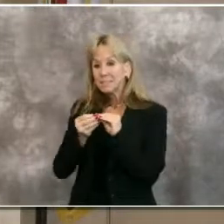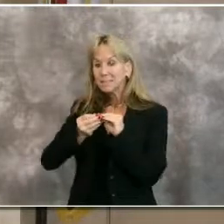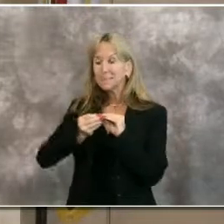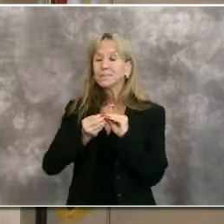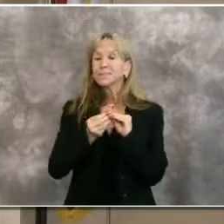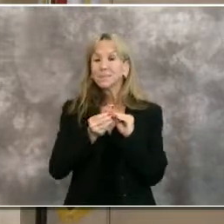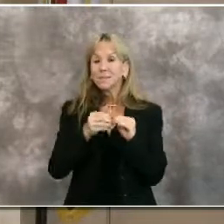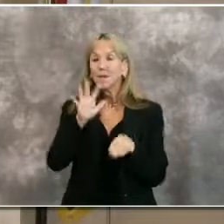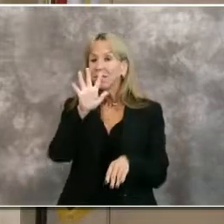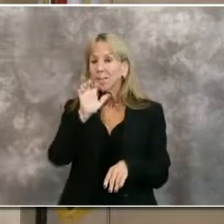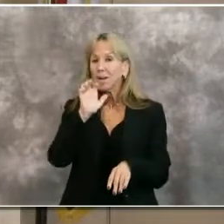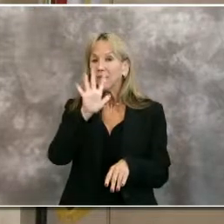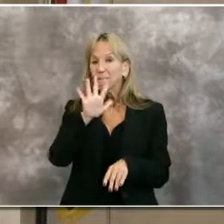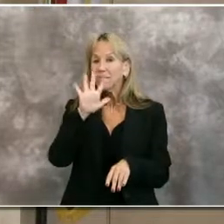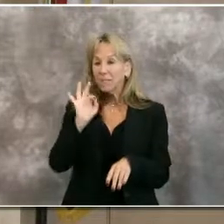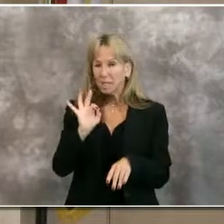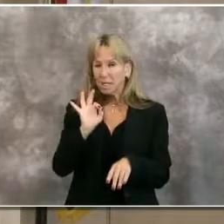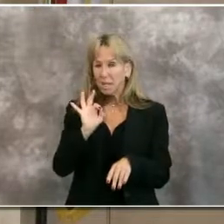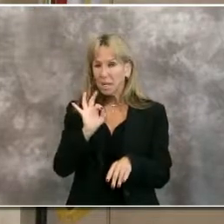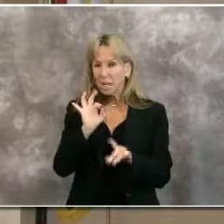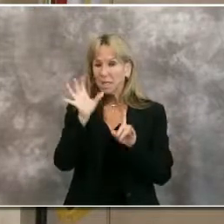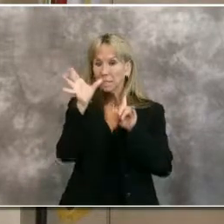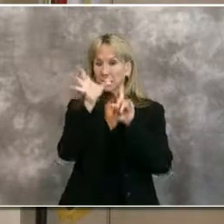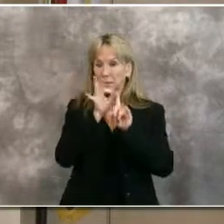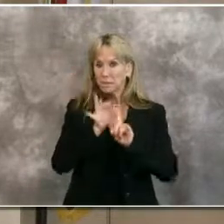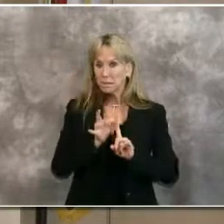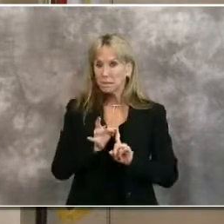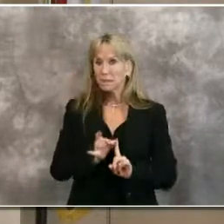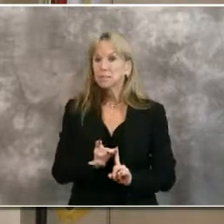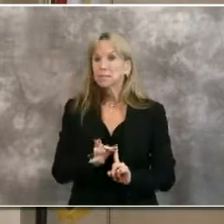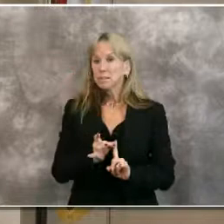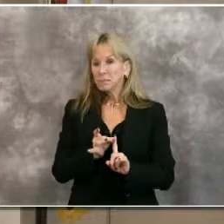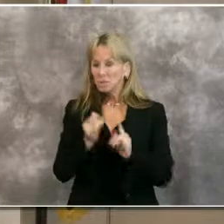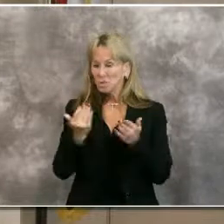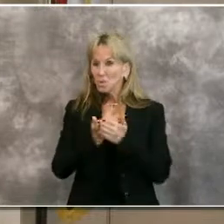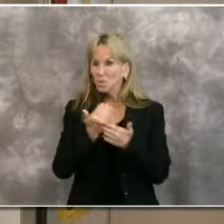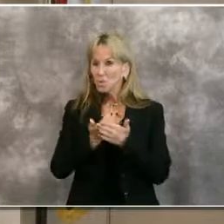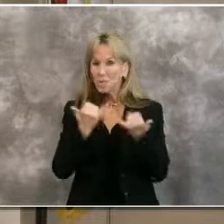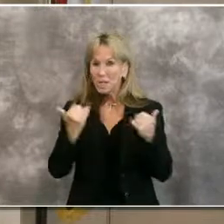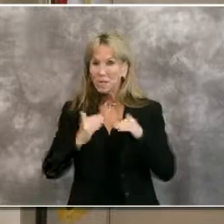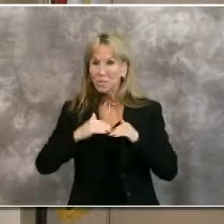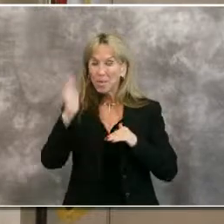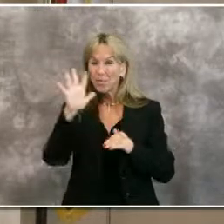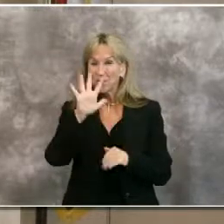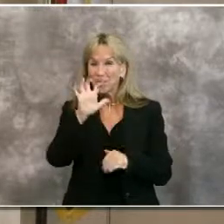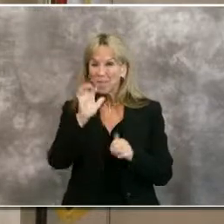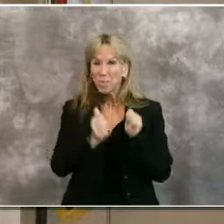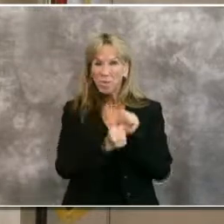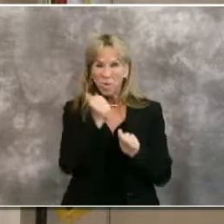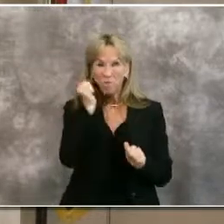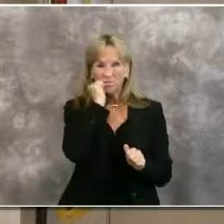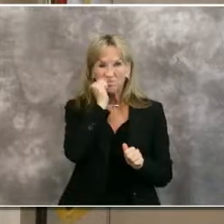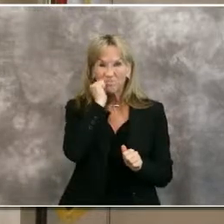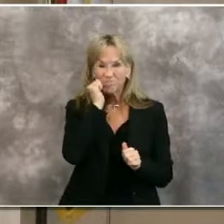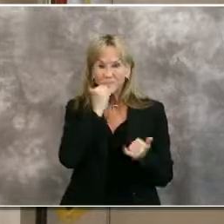new cases today. We're really above 500 pretty much for most days.